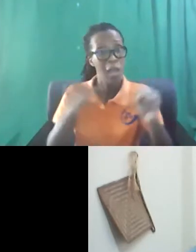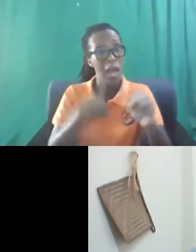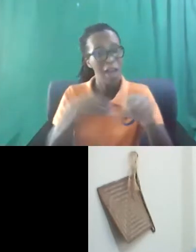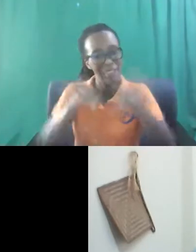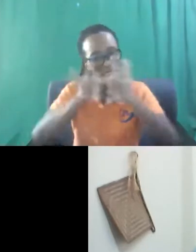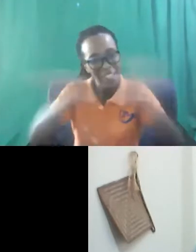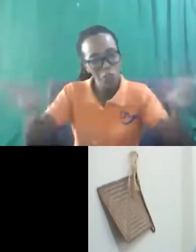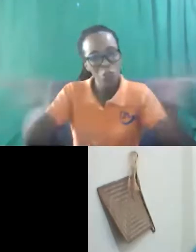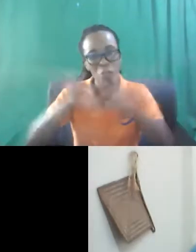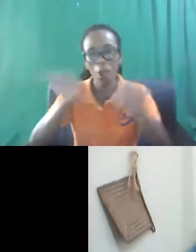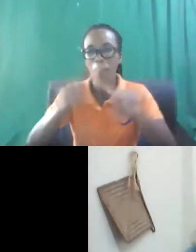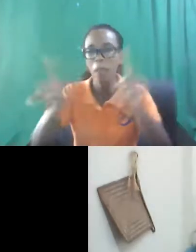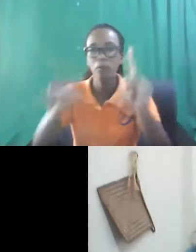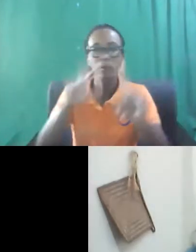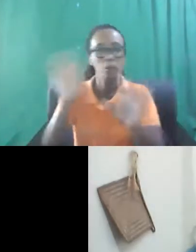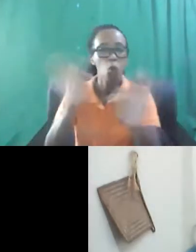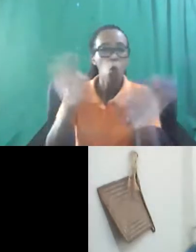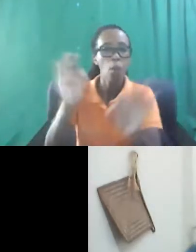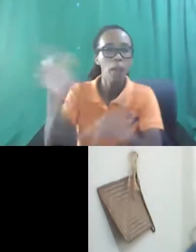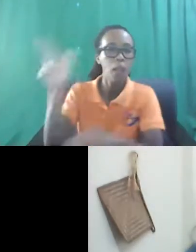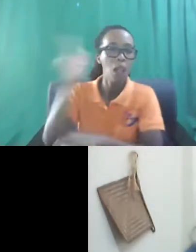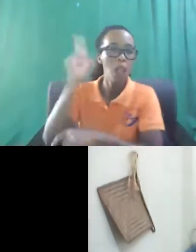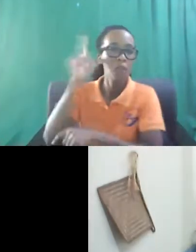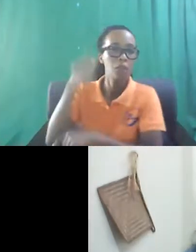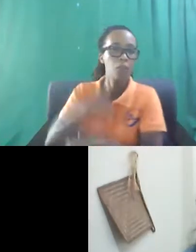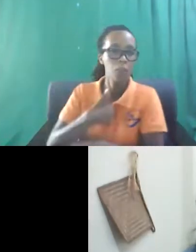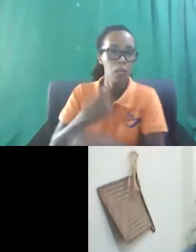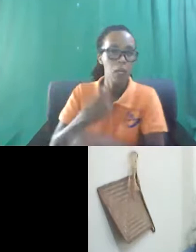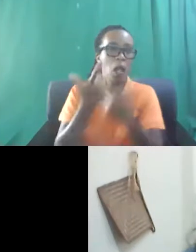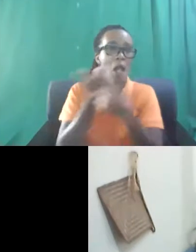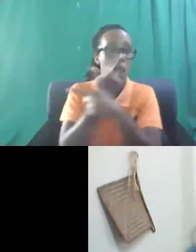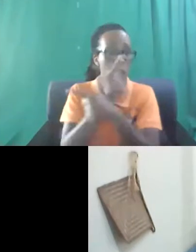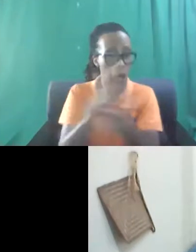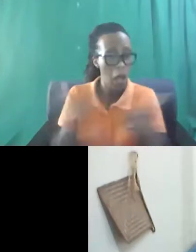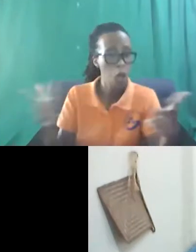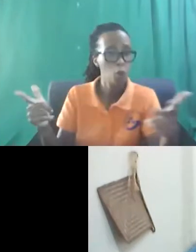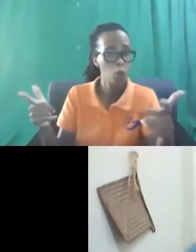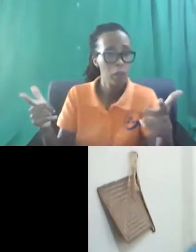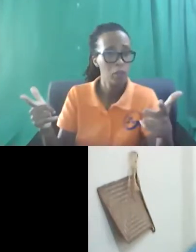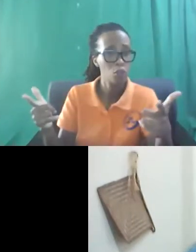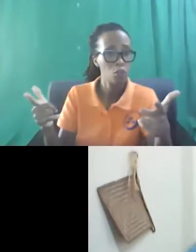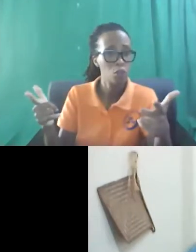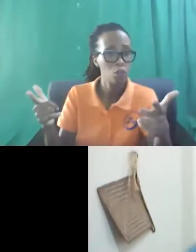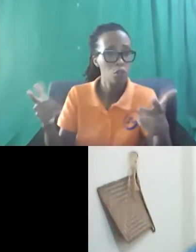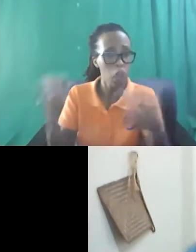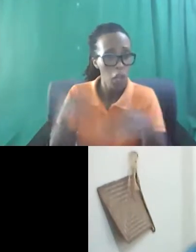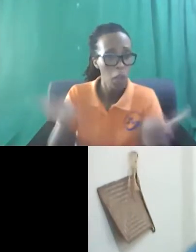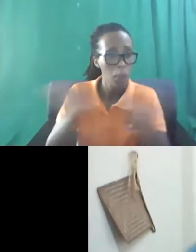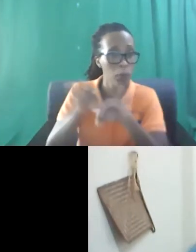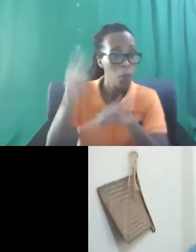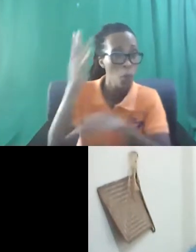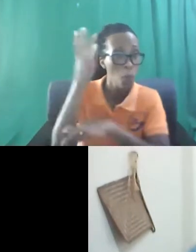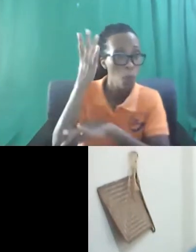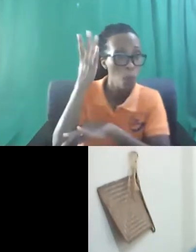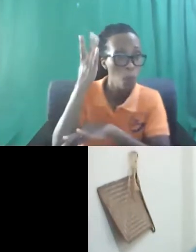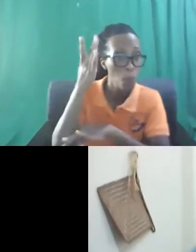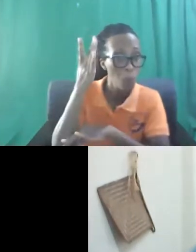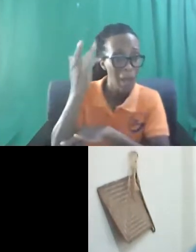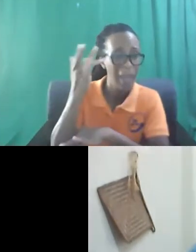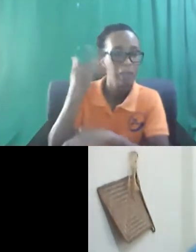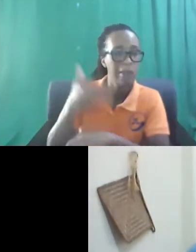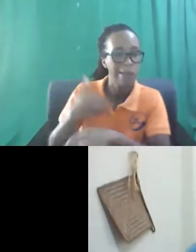to, Like, language is all caught up in various forms of